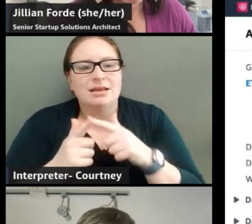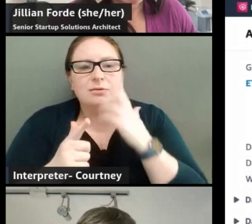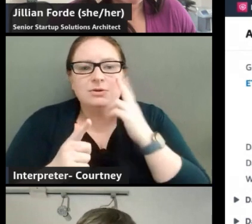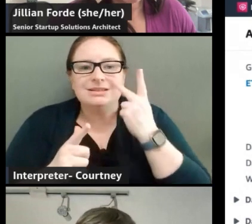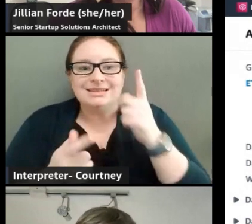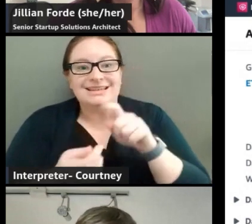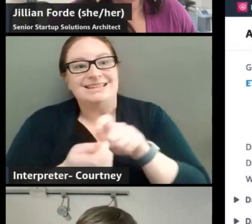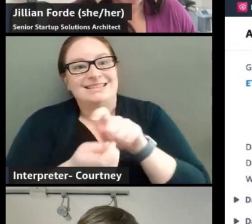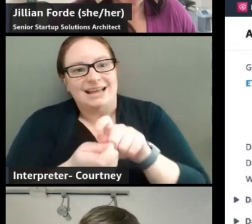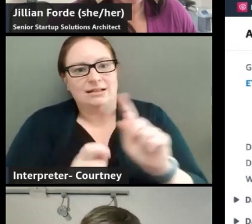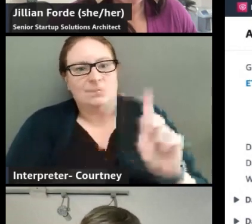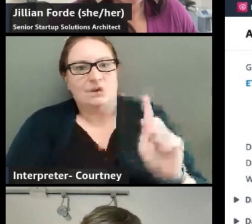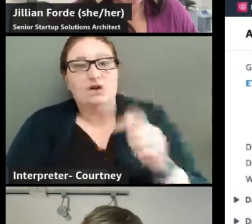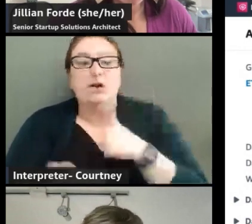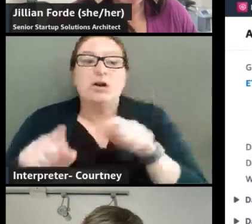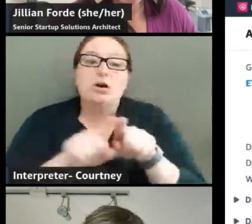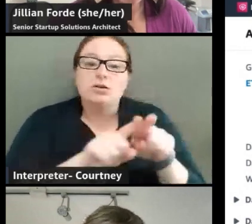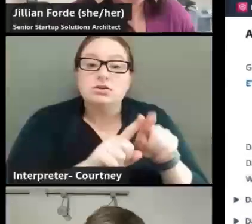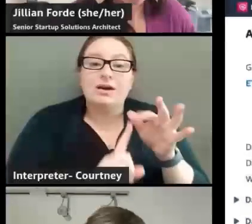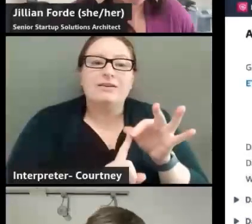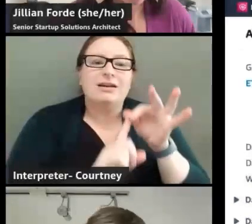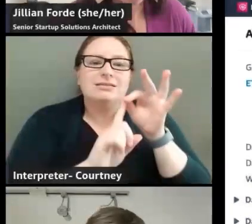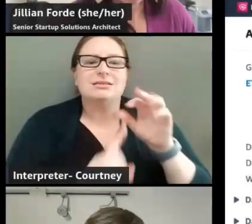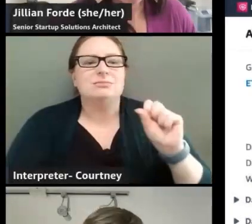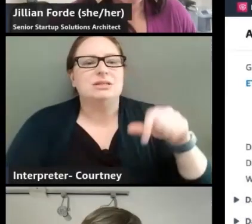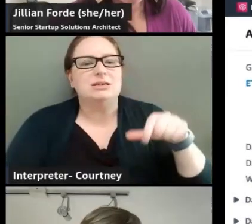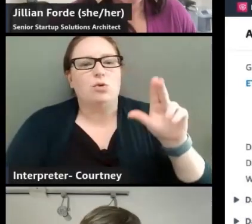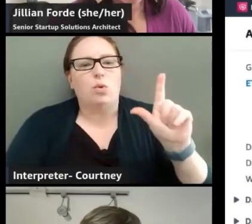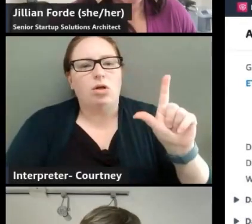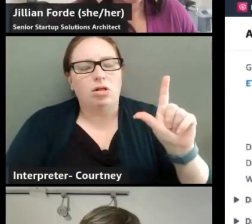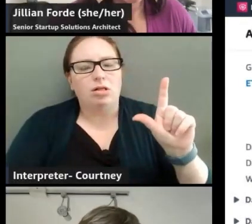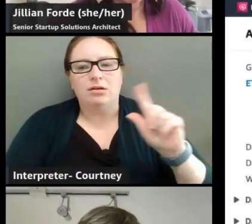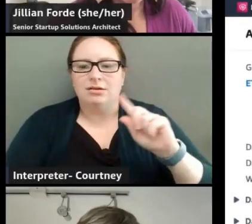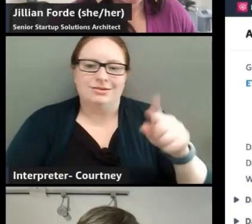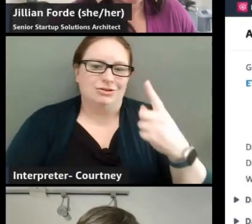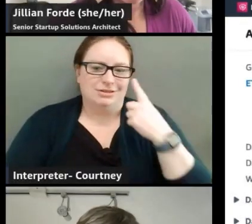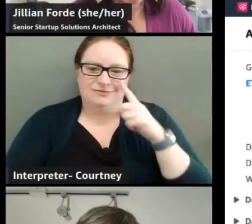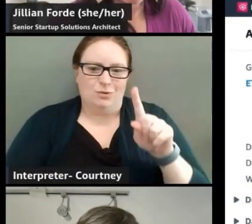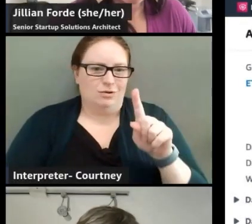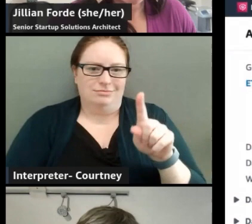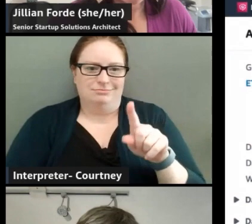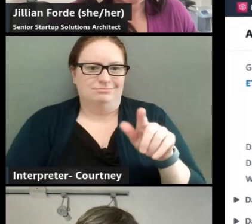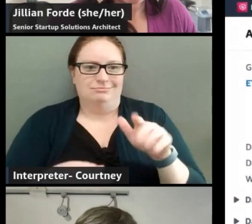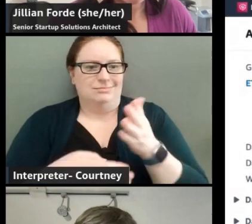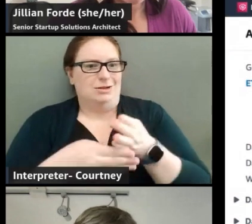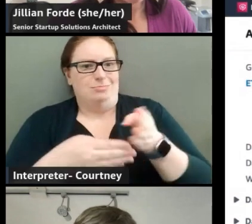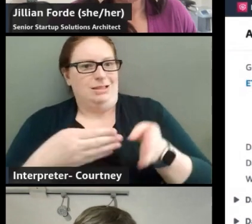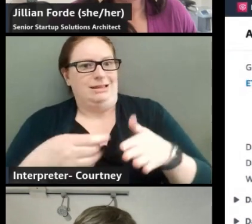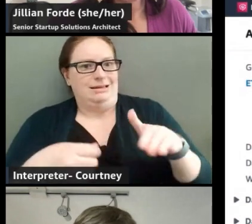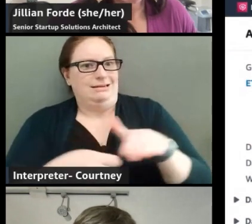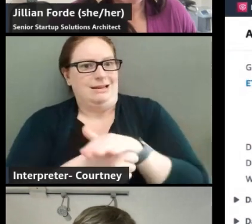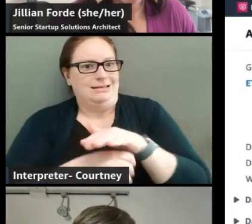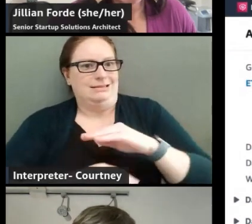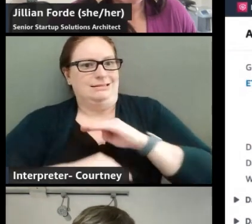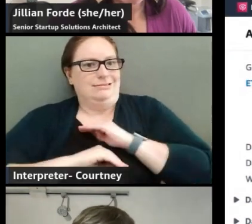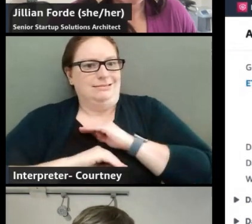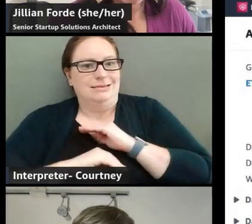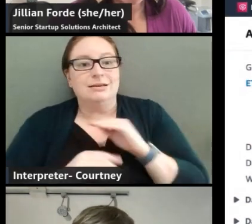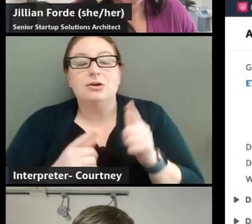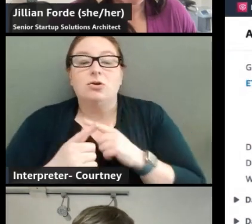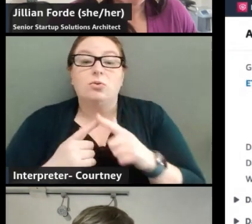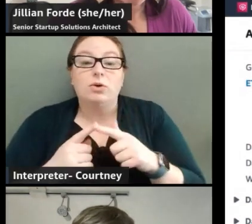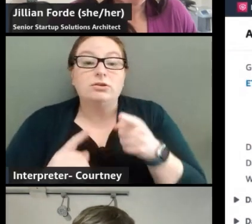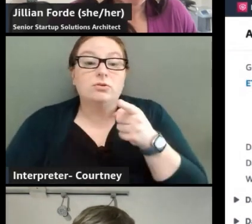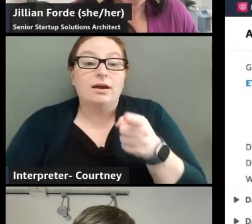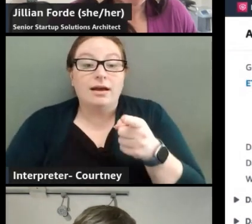is. We also threw a custom SQL in here just for the sake of completeness. But then once you have this, you can come back